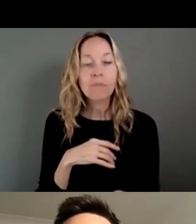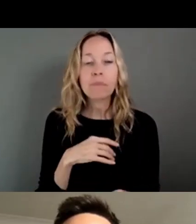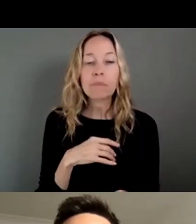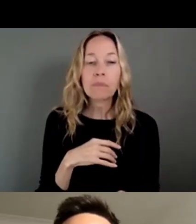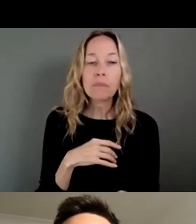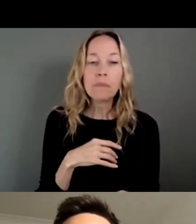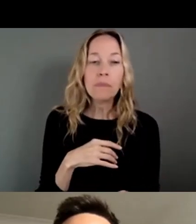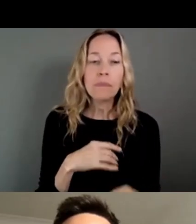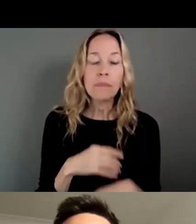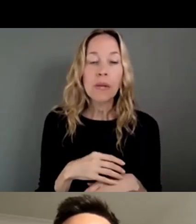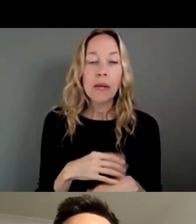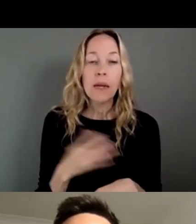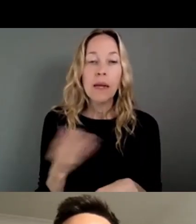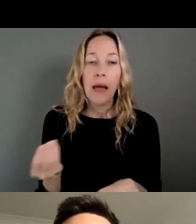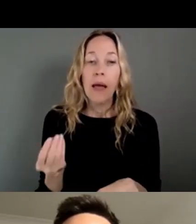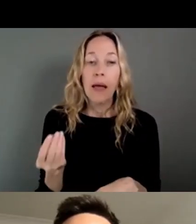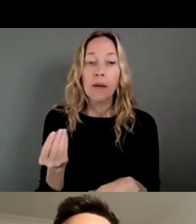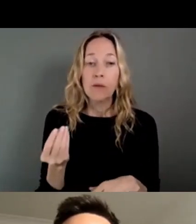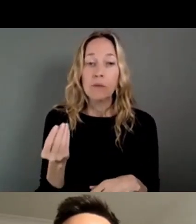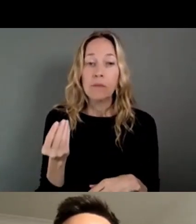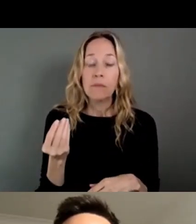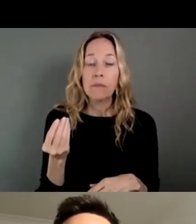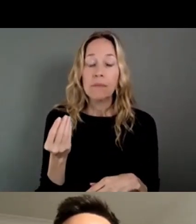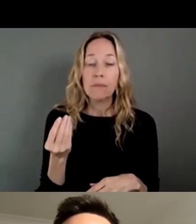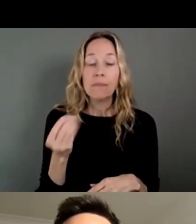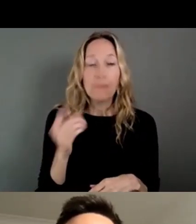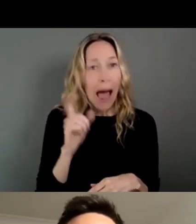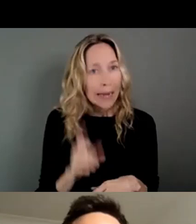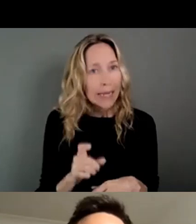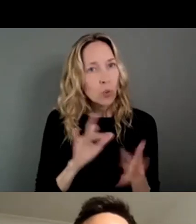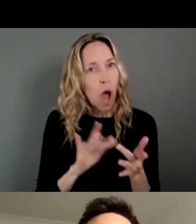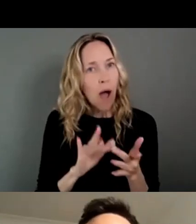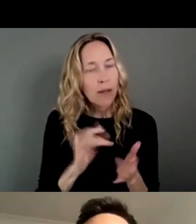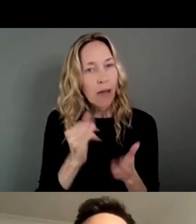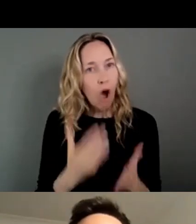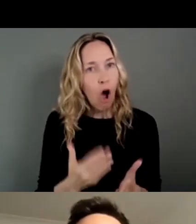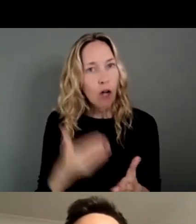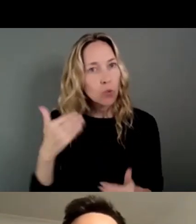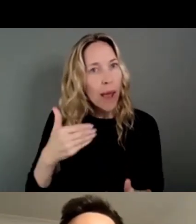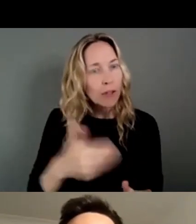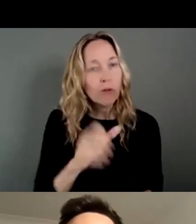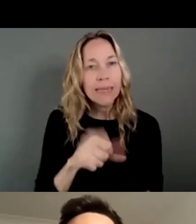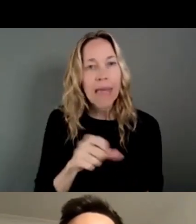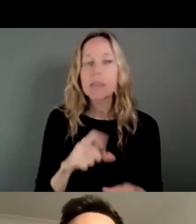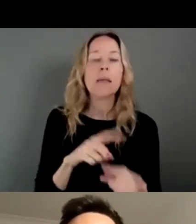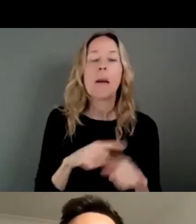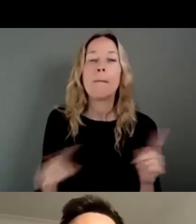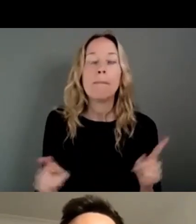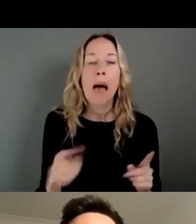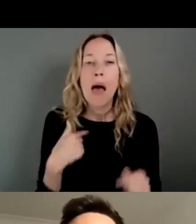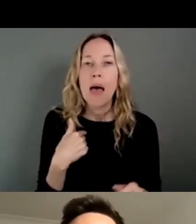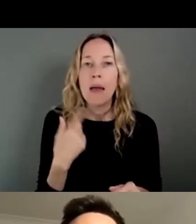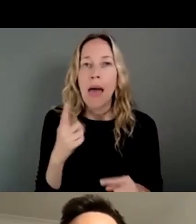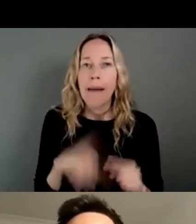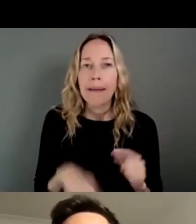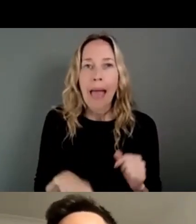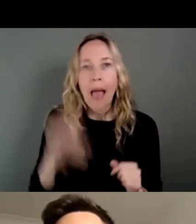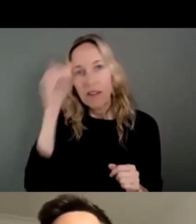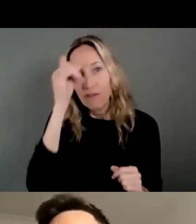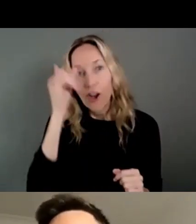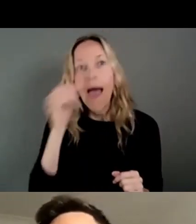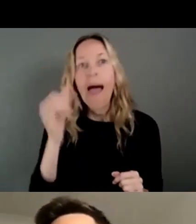and actually fairly regularly, sure, but it also can't be like endless phone calls and conversations. So. But